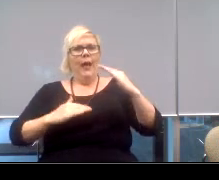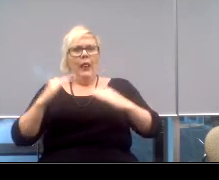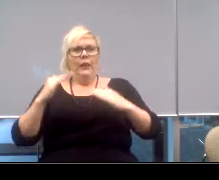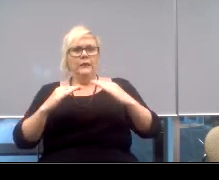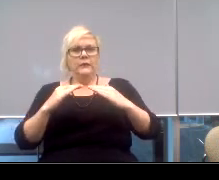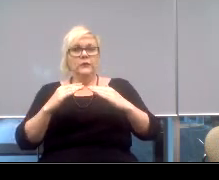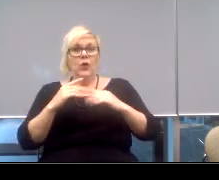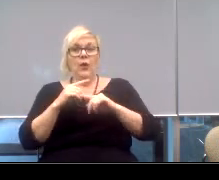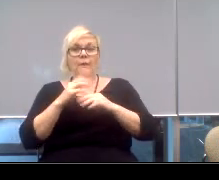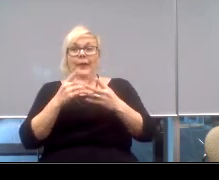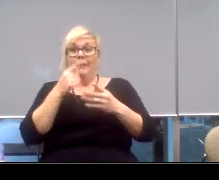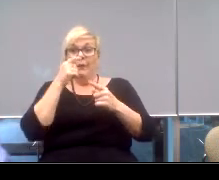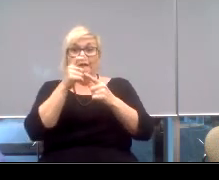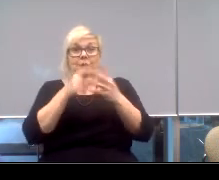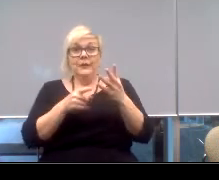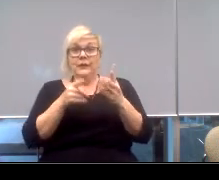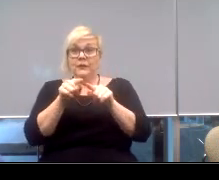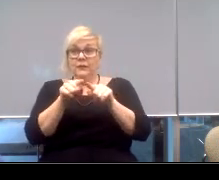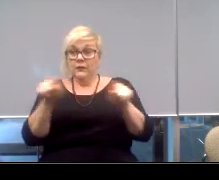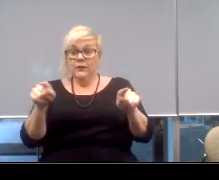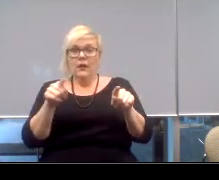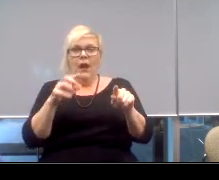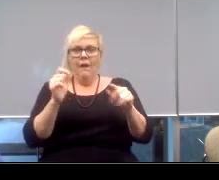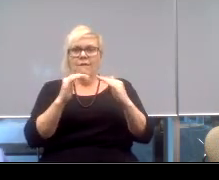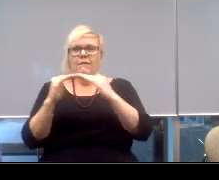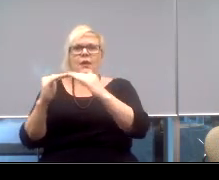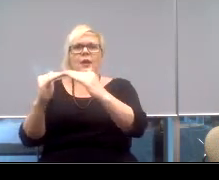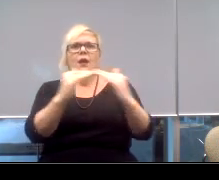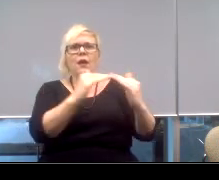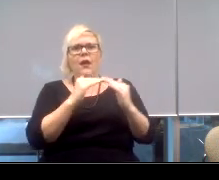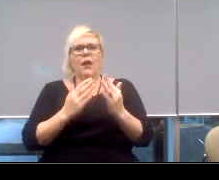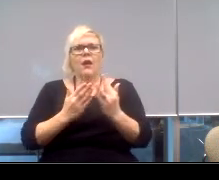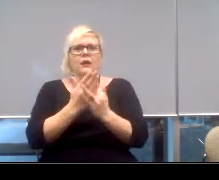the country and sustainable for all Australians.